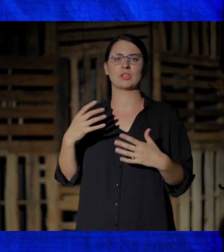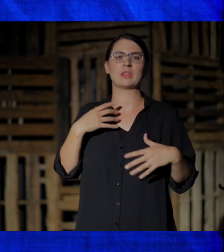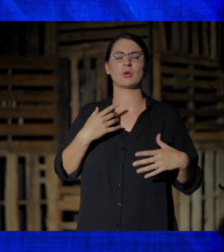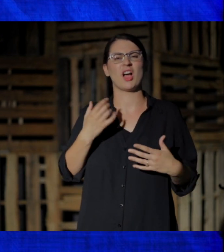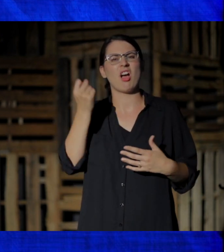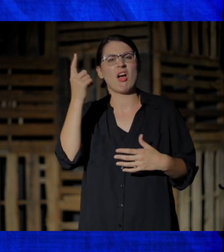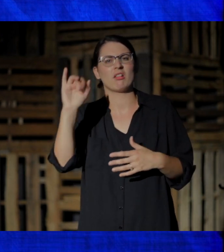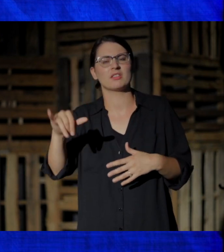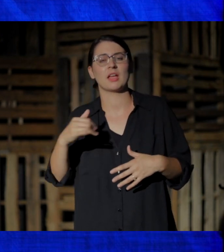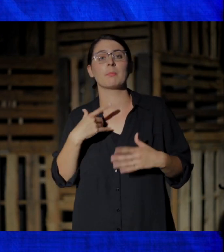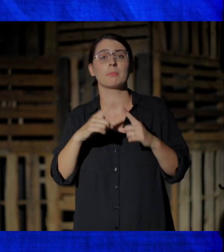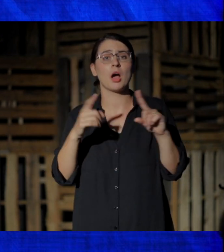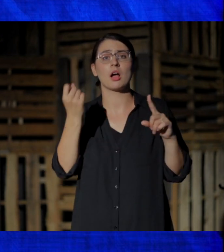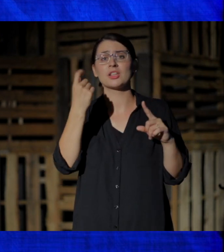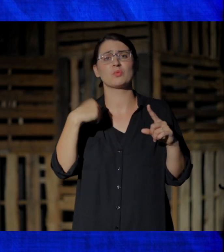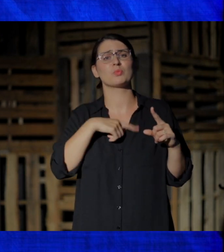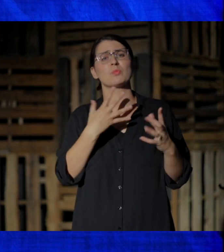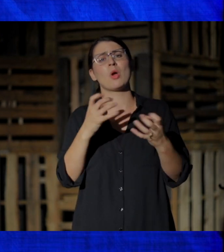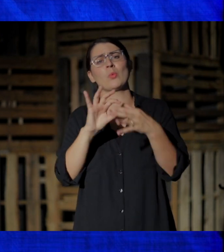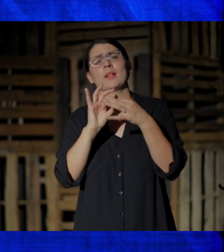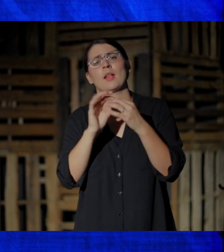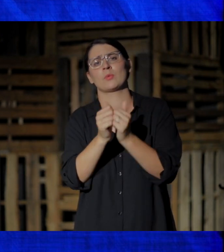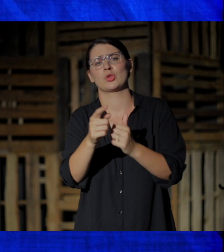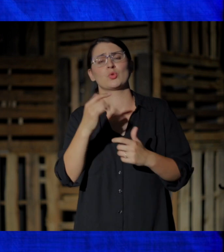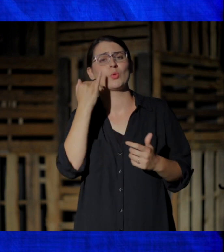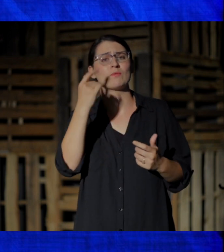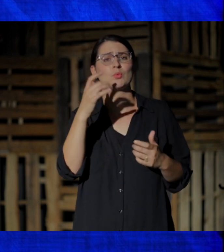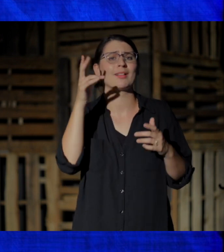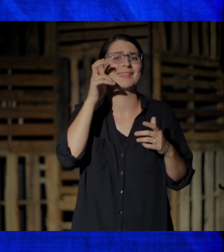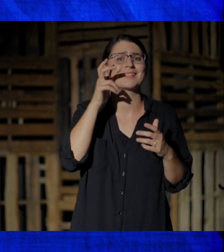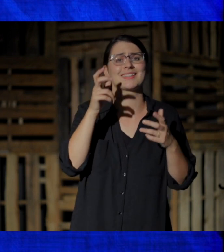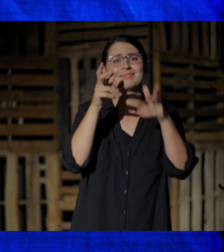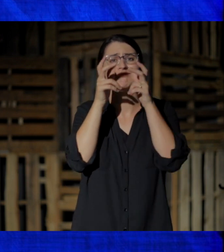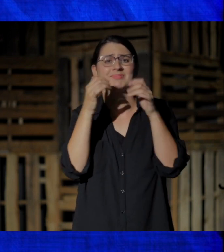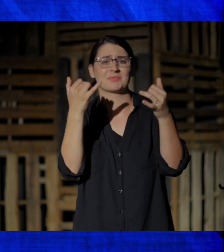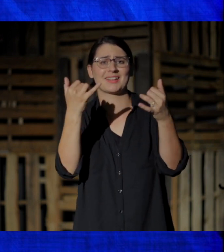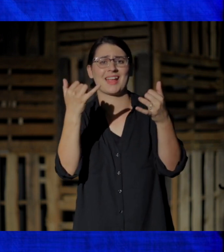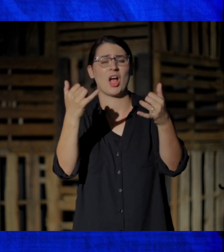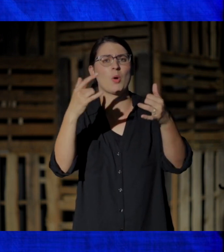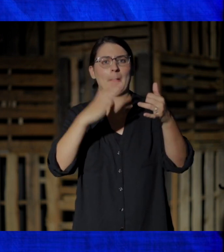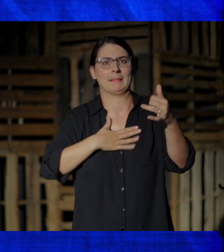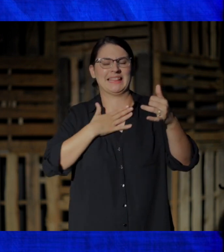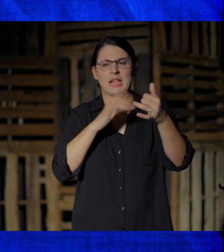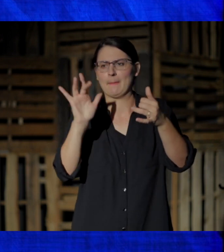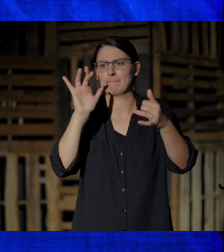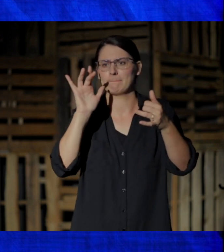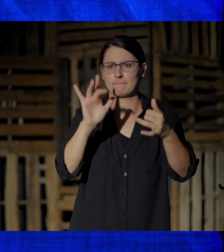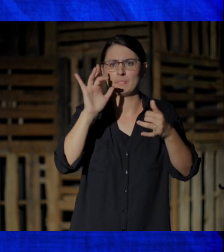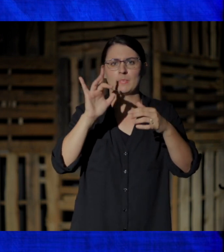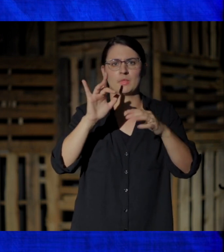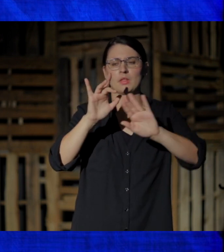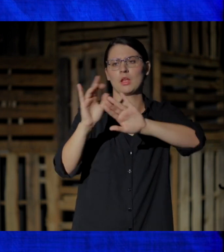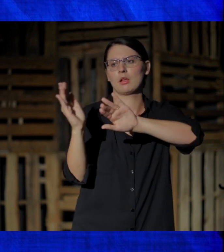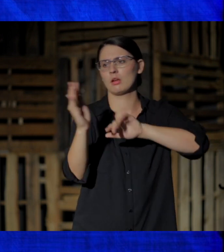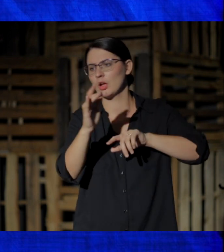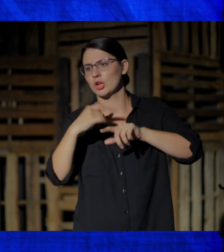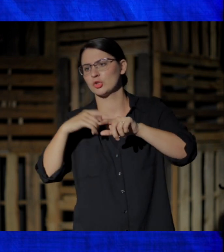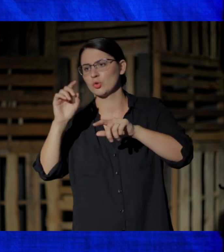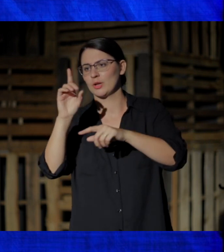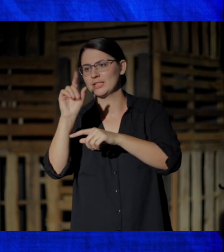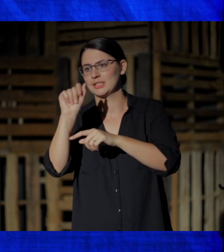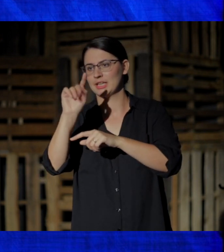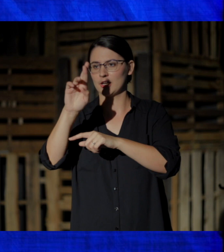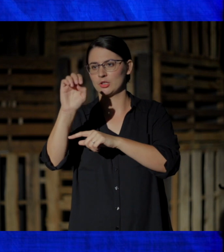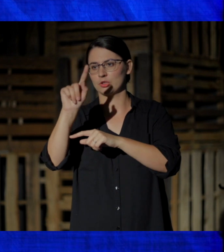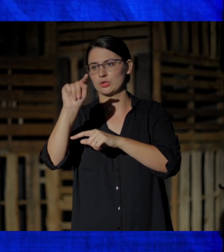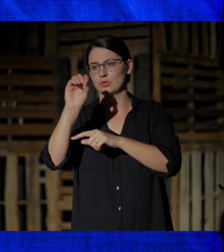online, wherever you might be. So if you're listening right now, then press pause, go over to daretoventure.org, and click that I'm new here. Tell us who you are so we can pray for